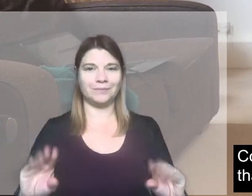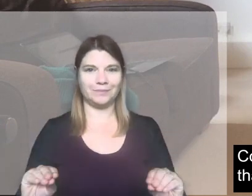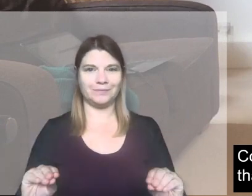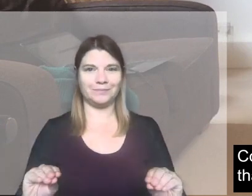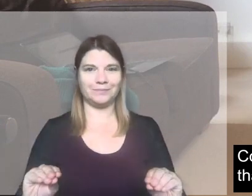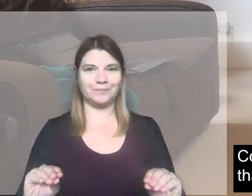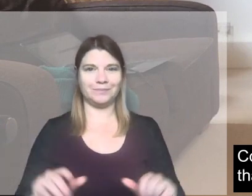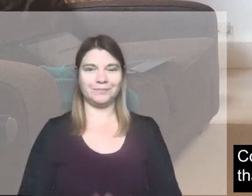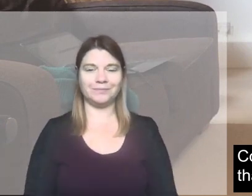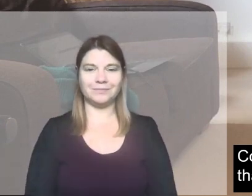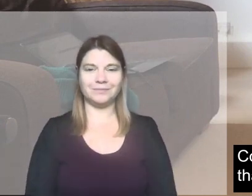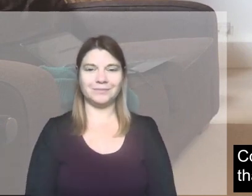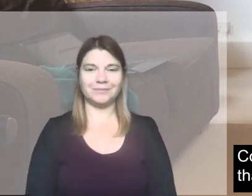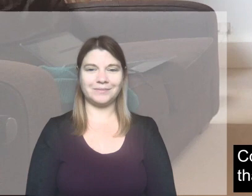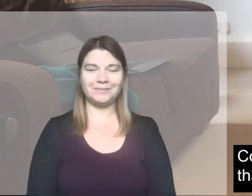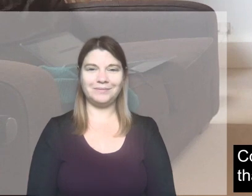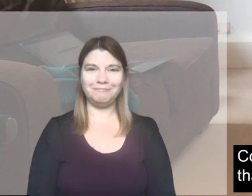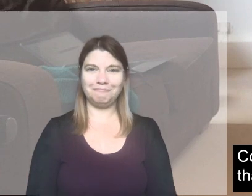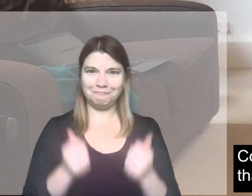Here we are.